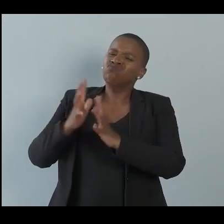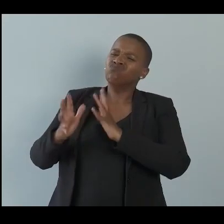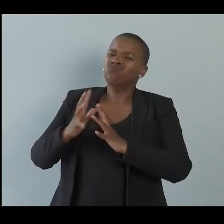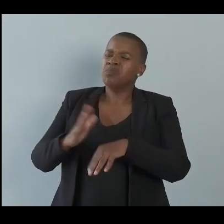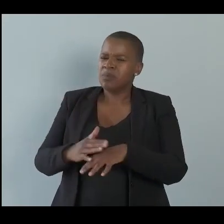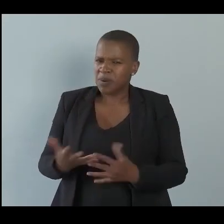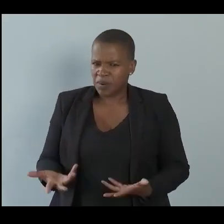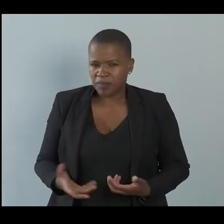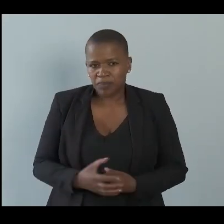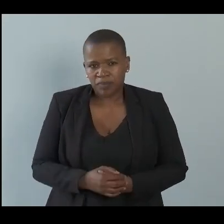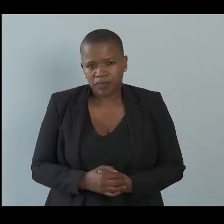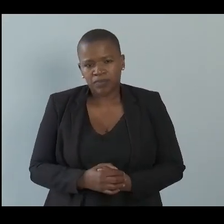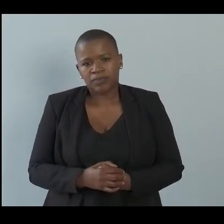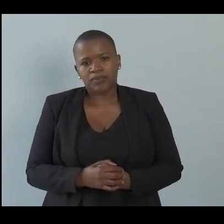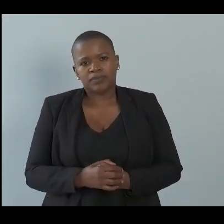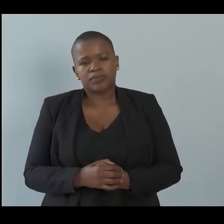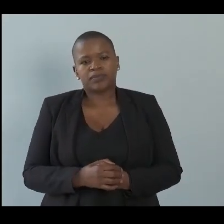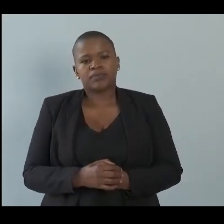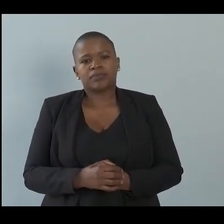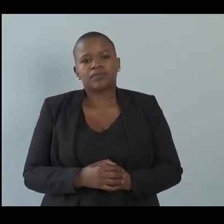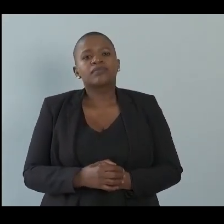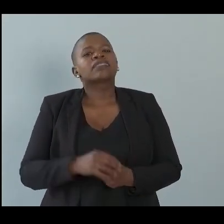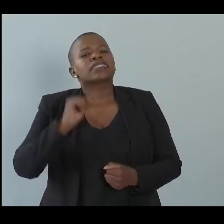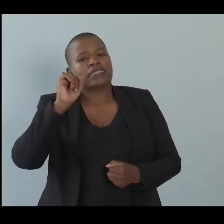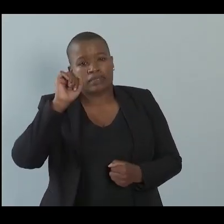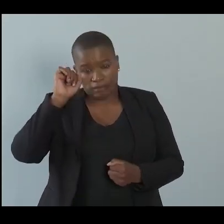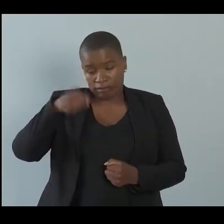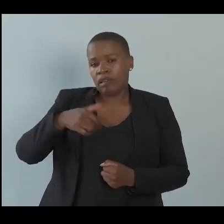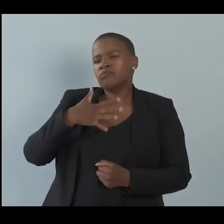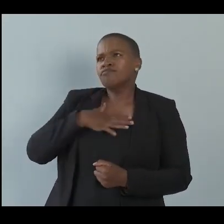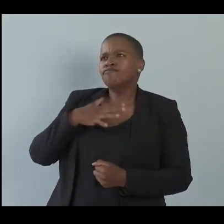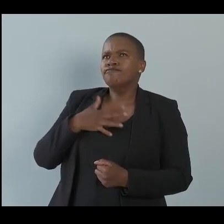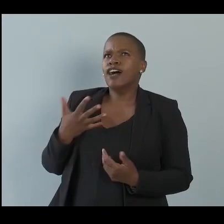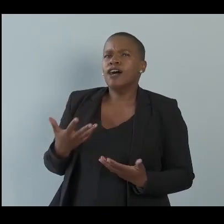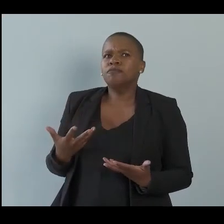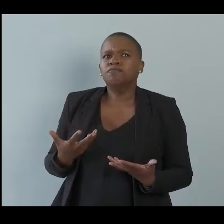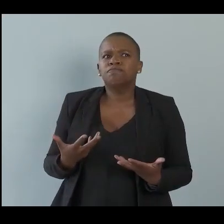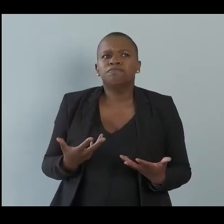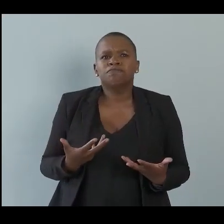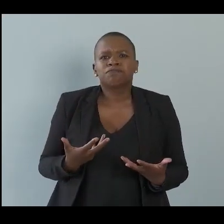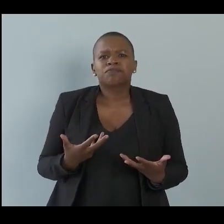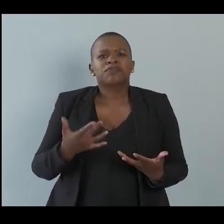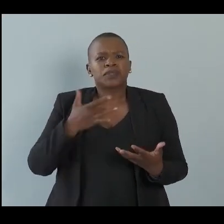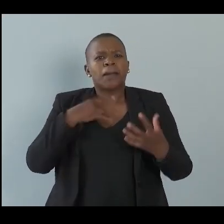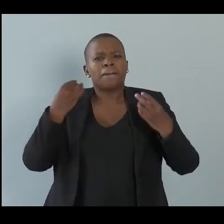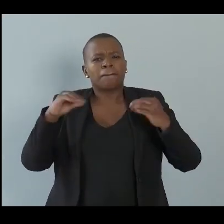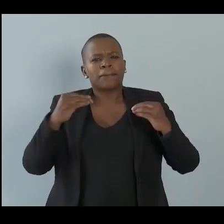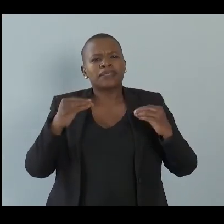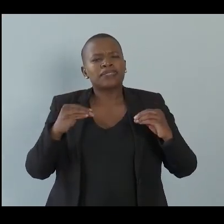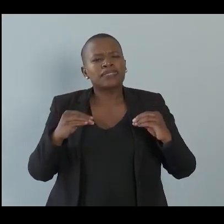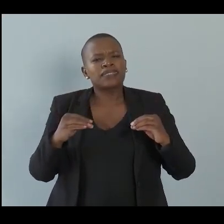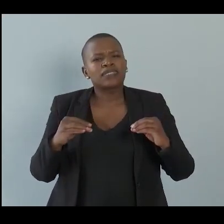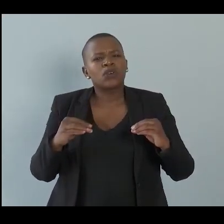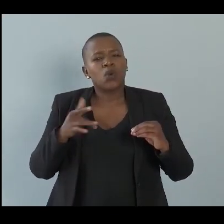Bron. Our aspiration, as you know, is we want to be the leading platform in IT services business. And, what we really want to do